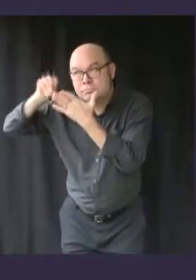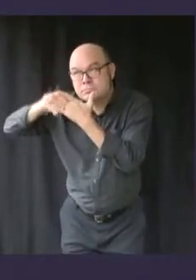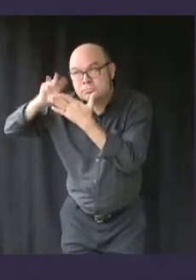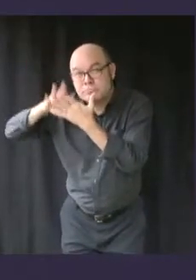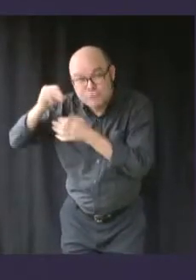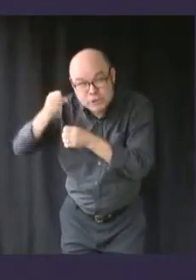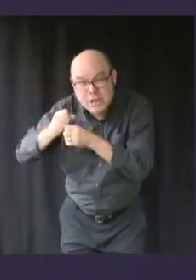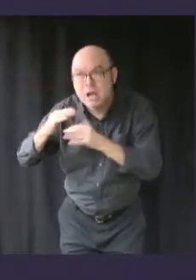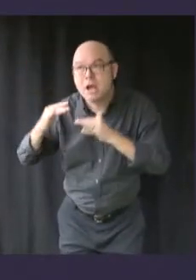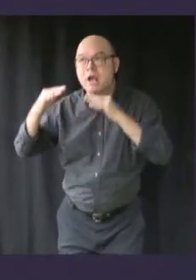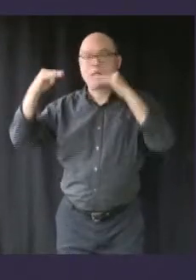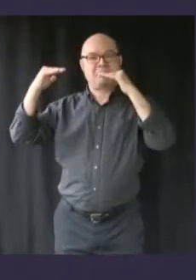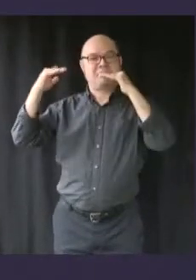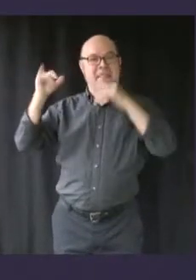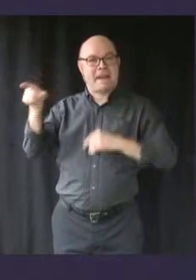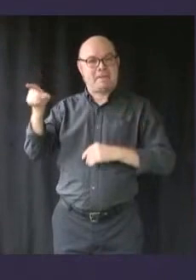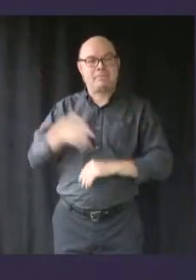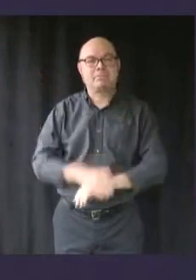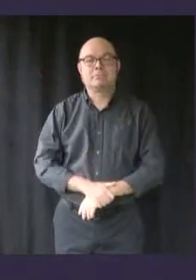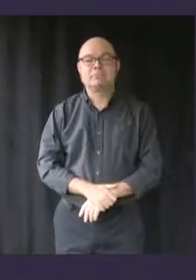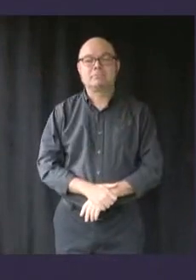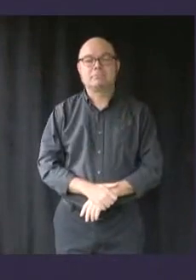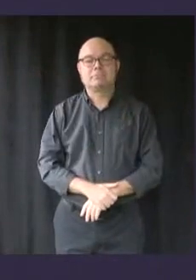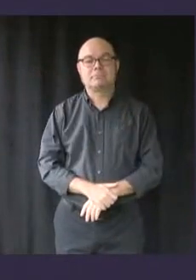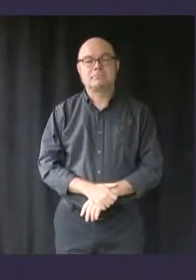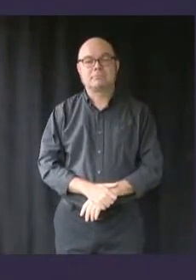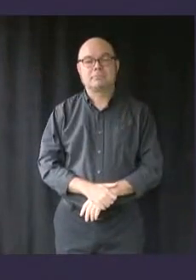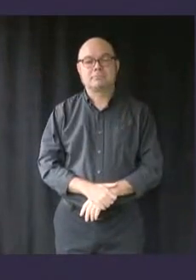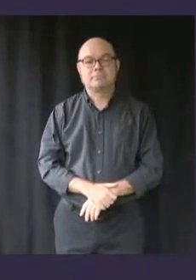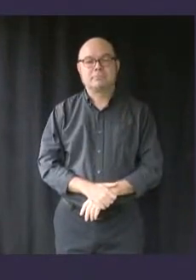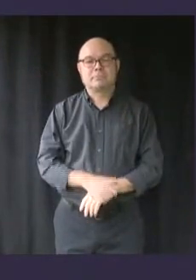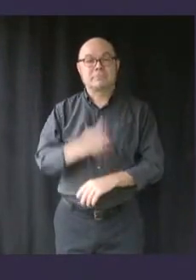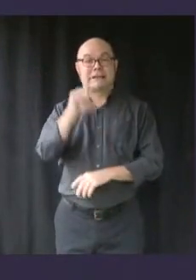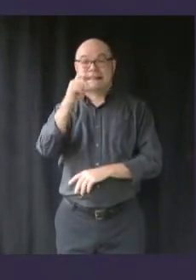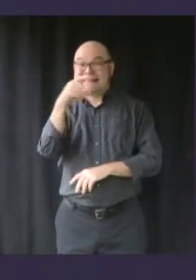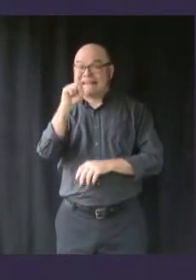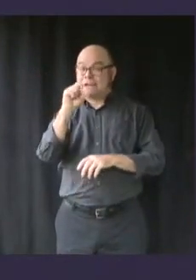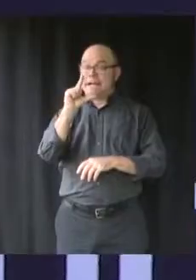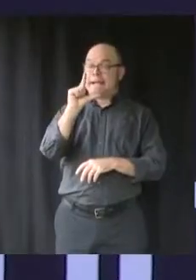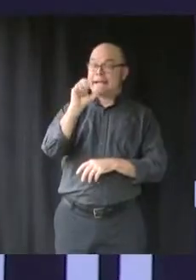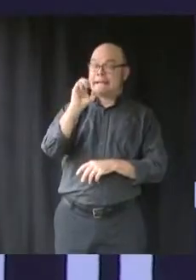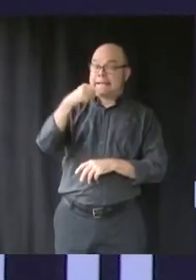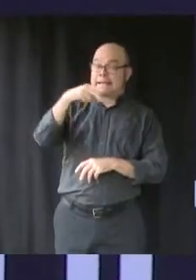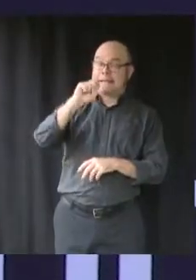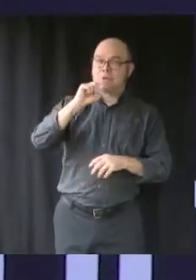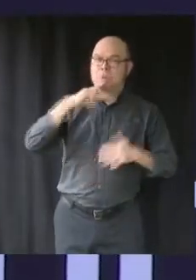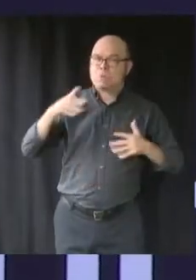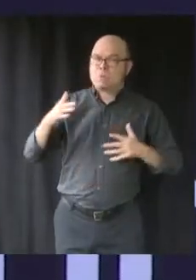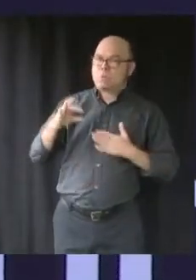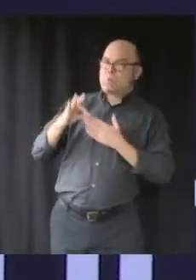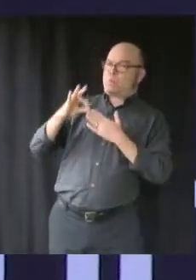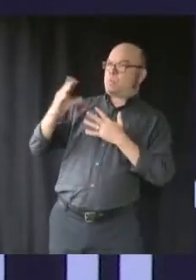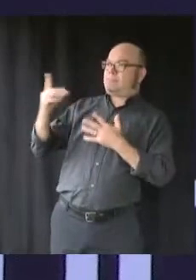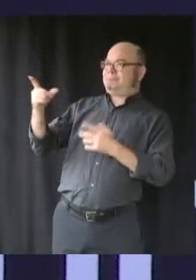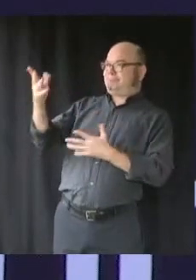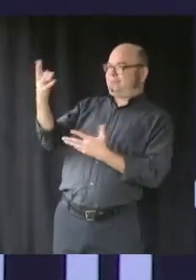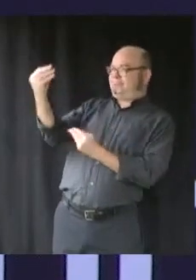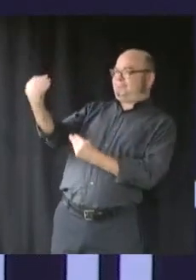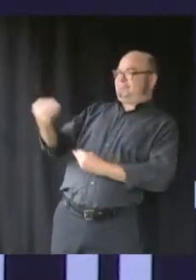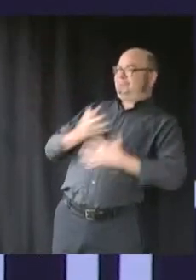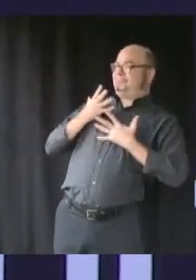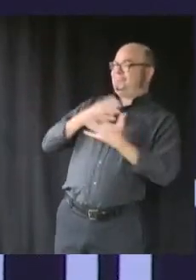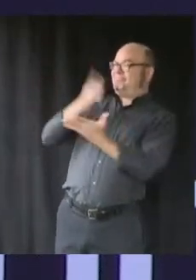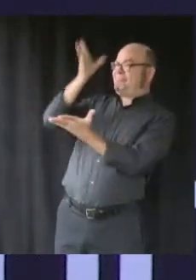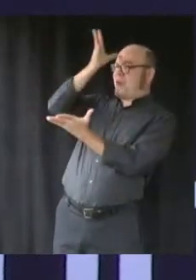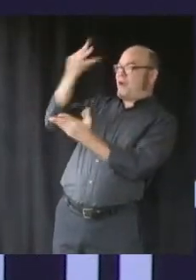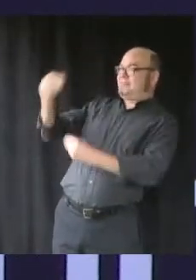U.S. Senate. He changed so many of our lives for the better. He had the courage to speak out as a